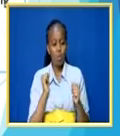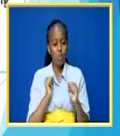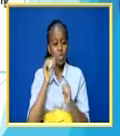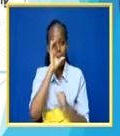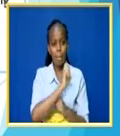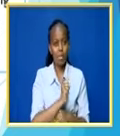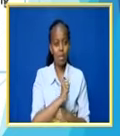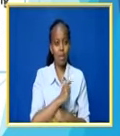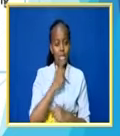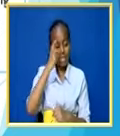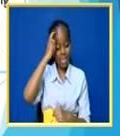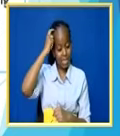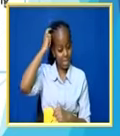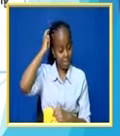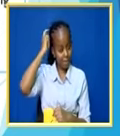now?